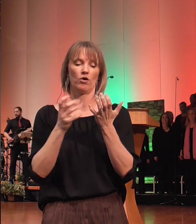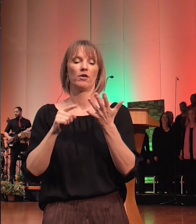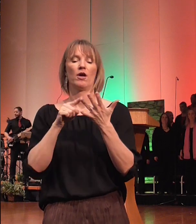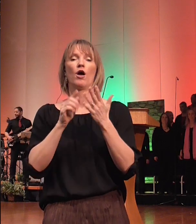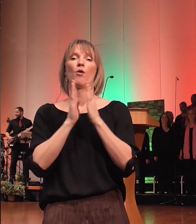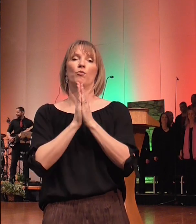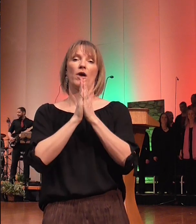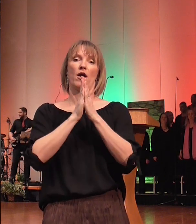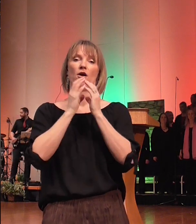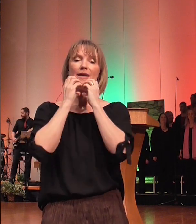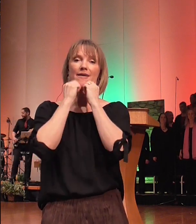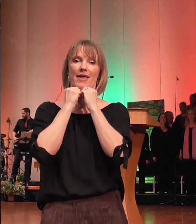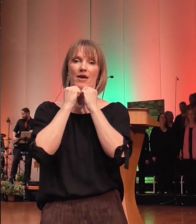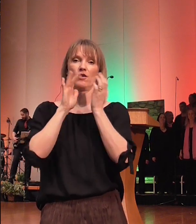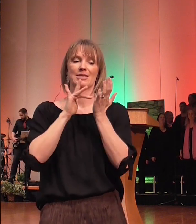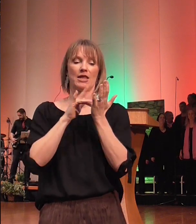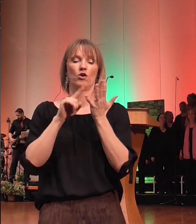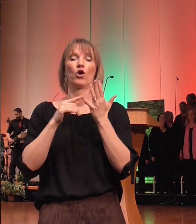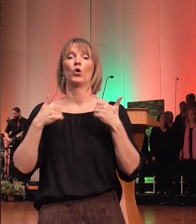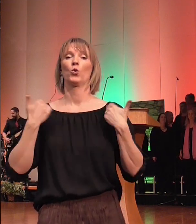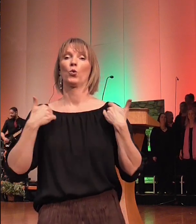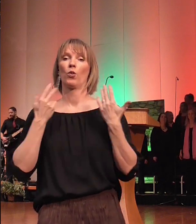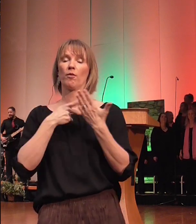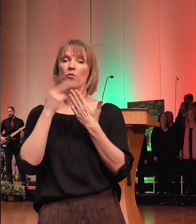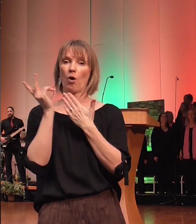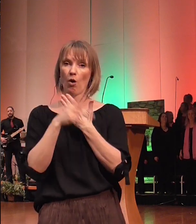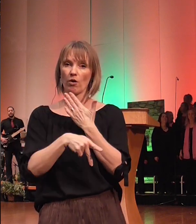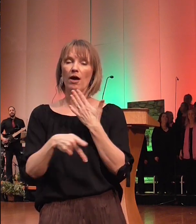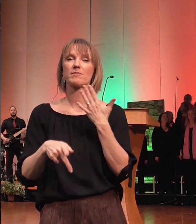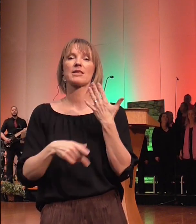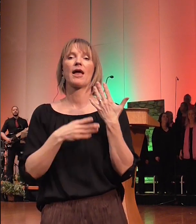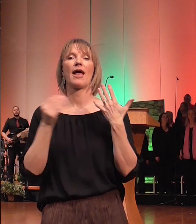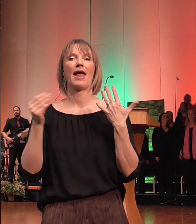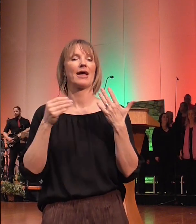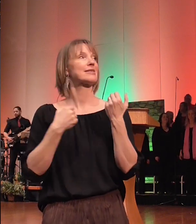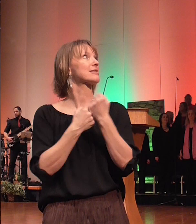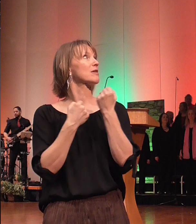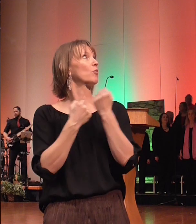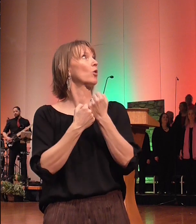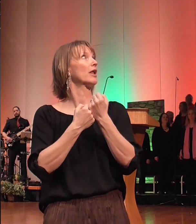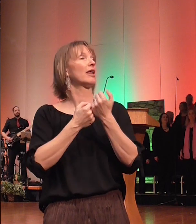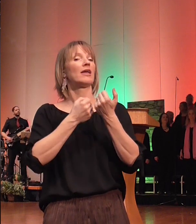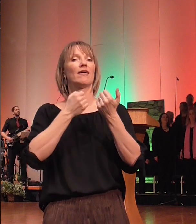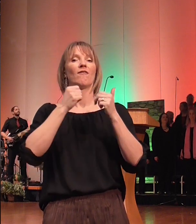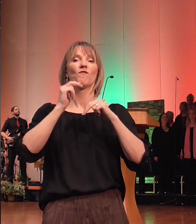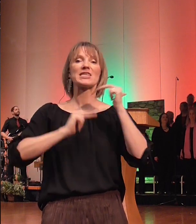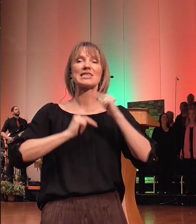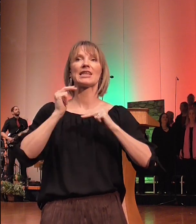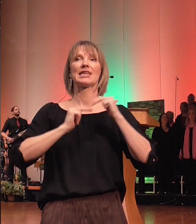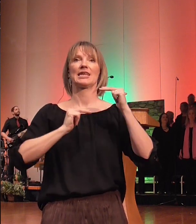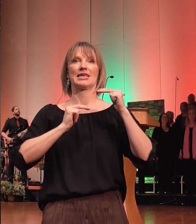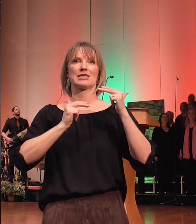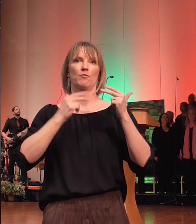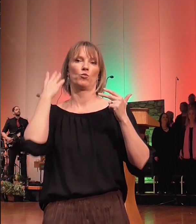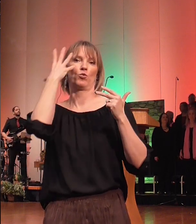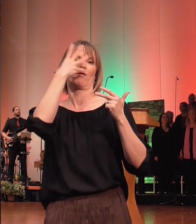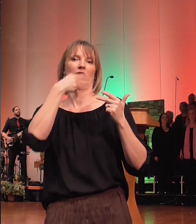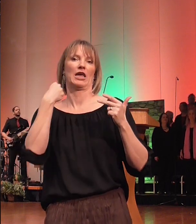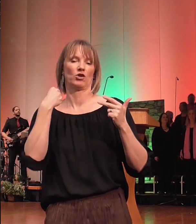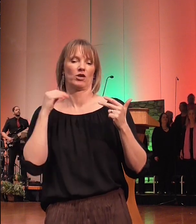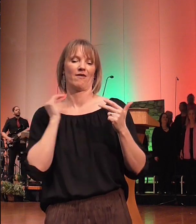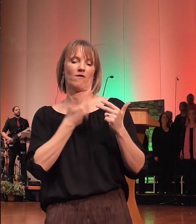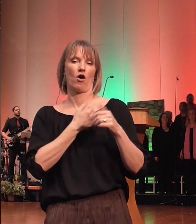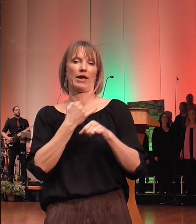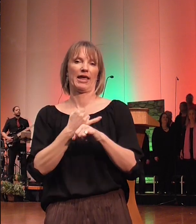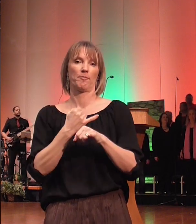and care center, our youth programs, and supporting our facilities and the beautification of our campus. So